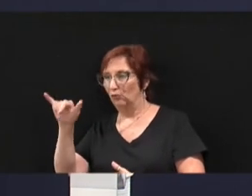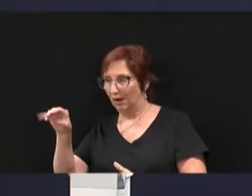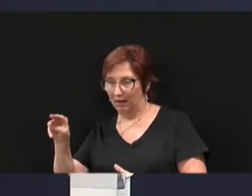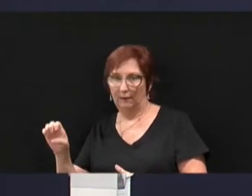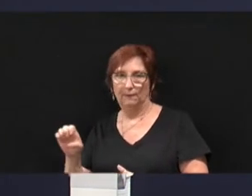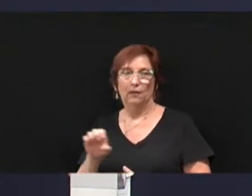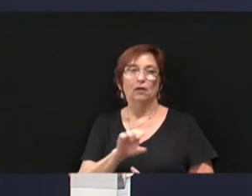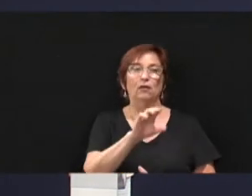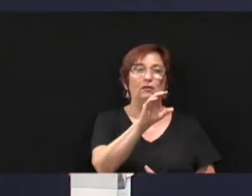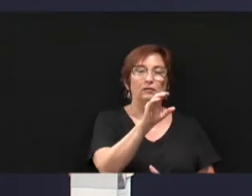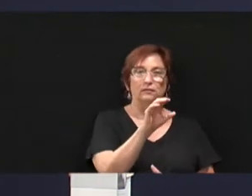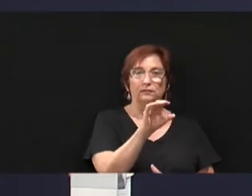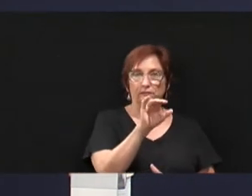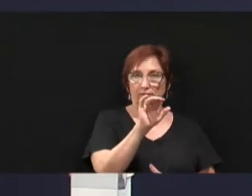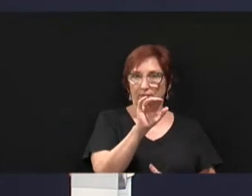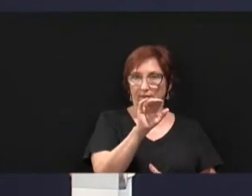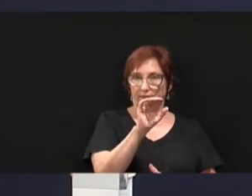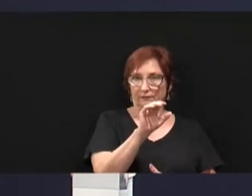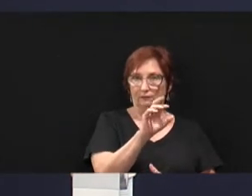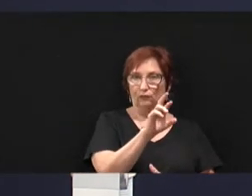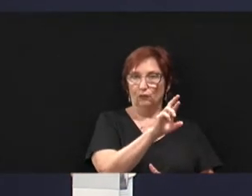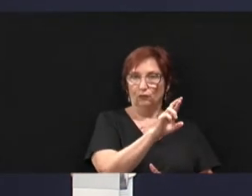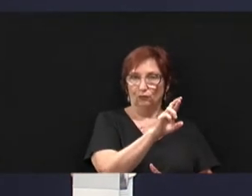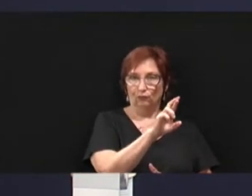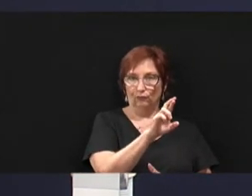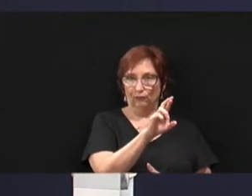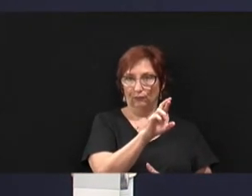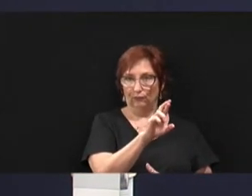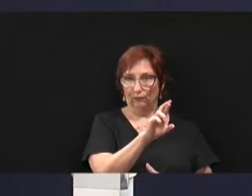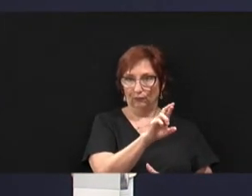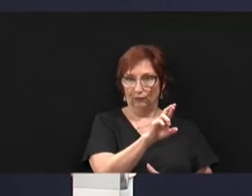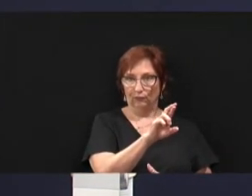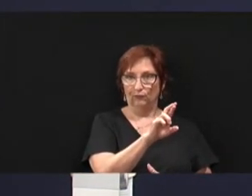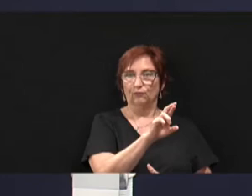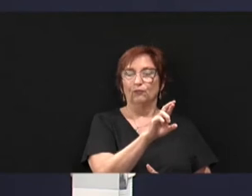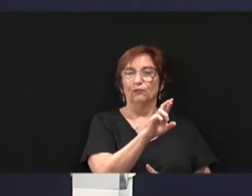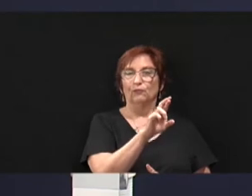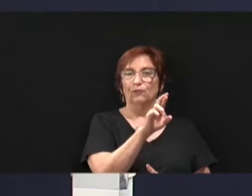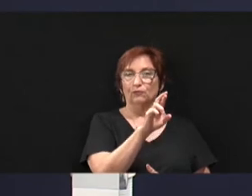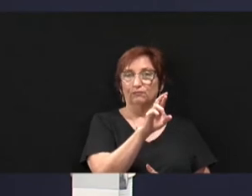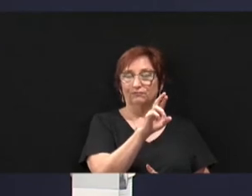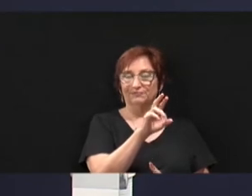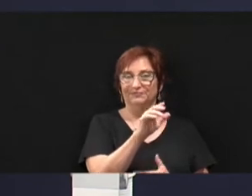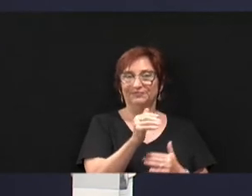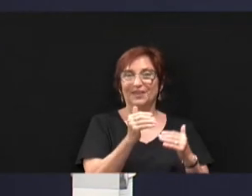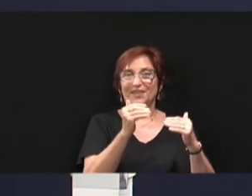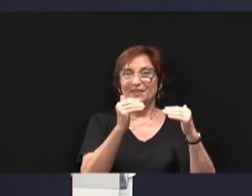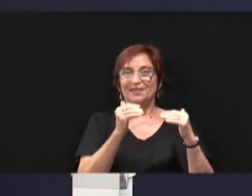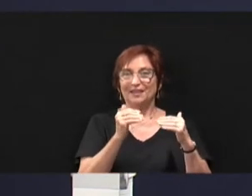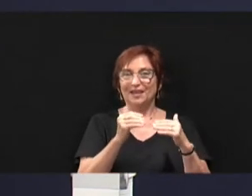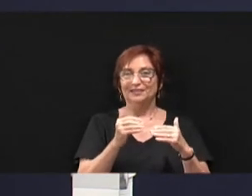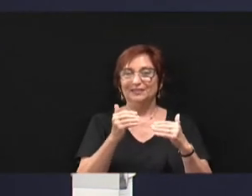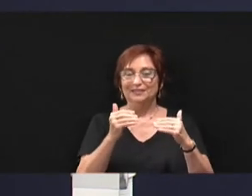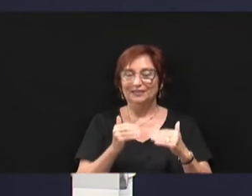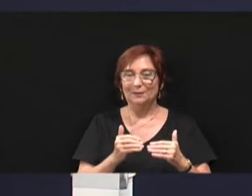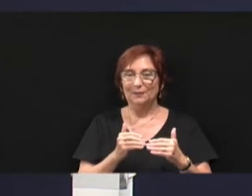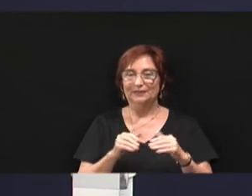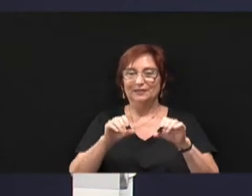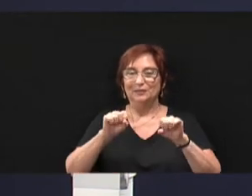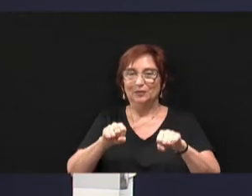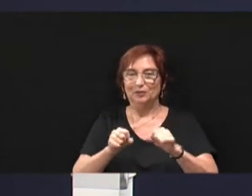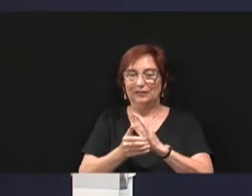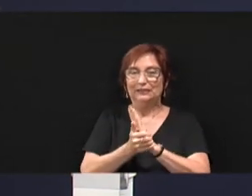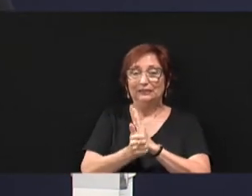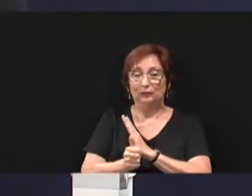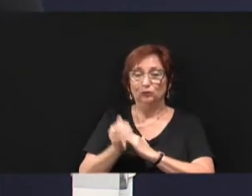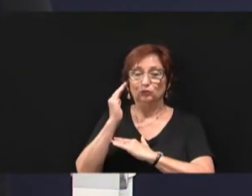is the rhyme. That's an important piece. And then the next step is the ability to know, to figure